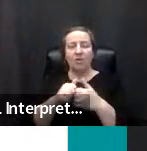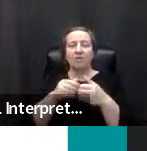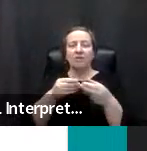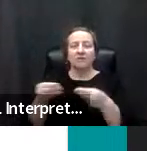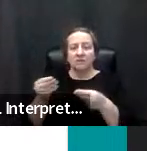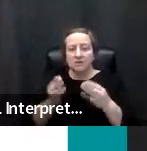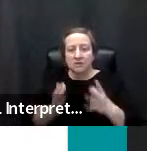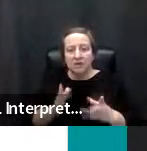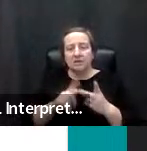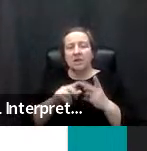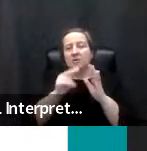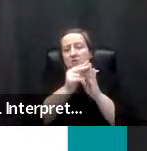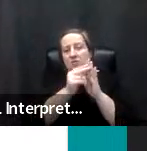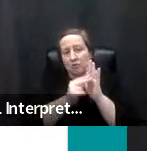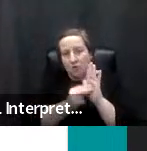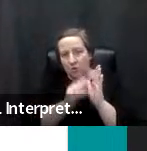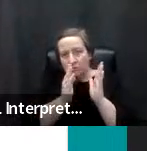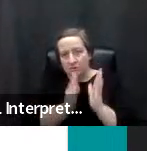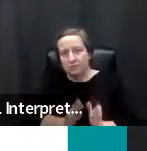note taker.